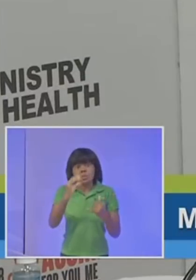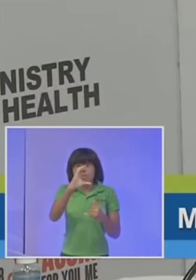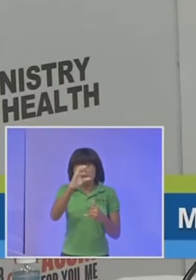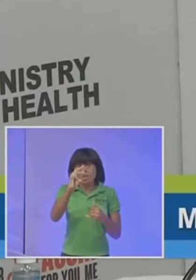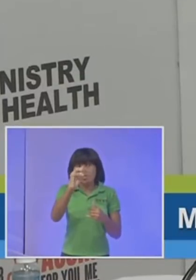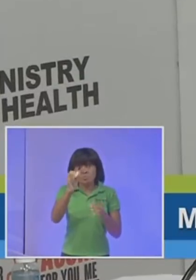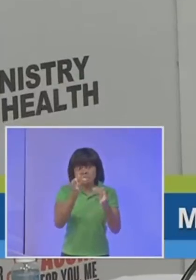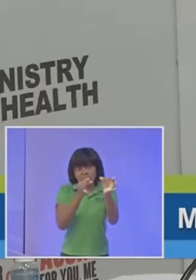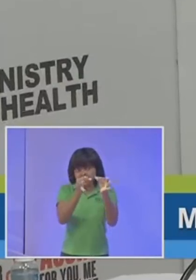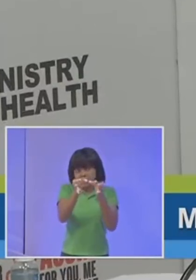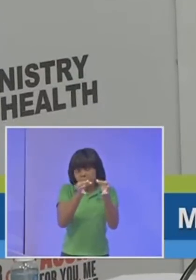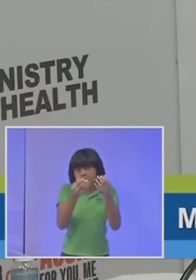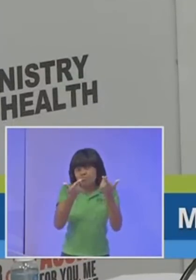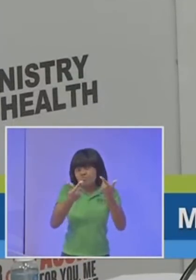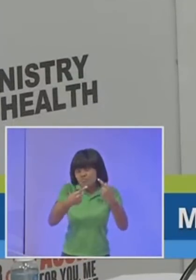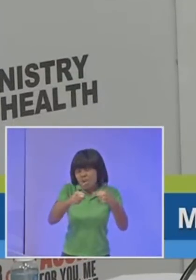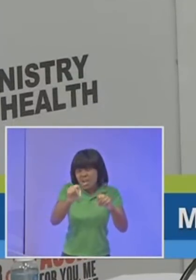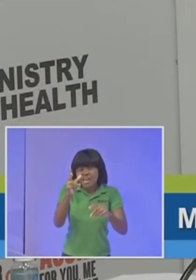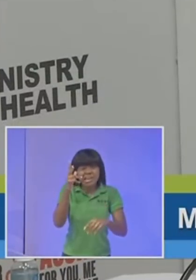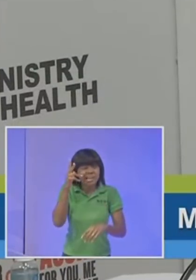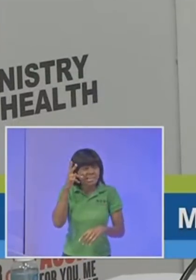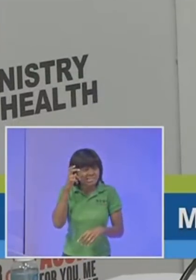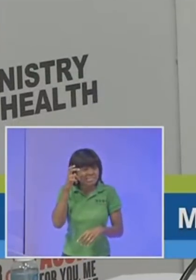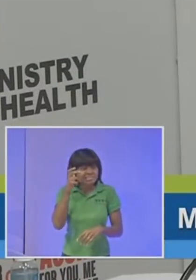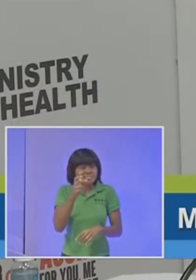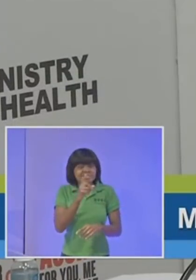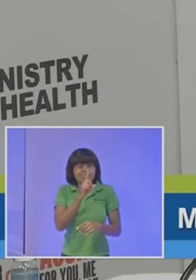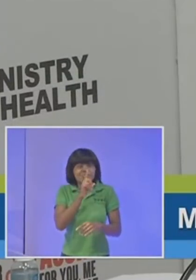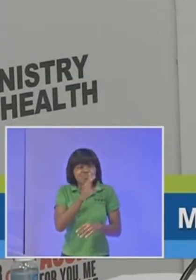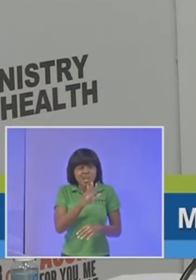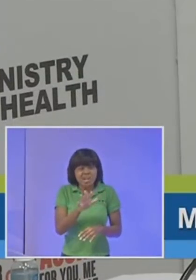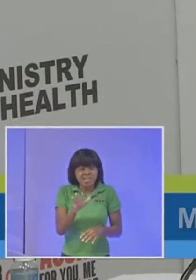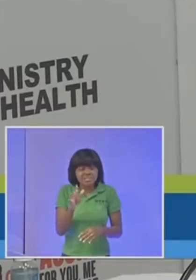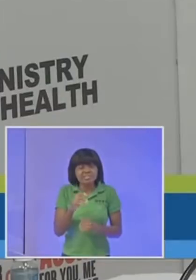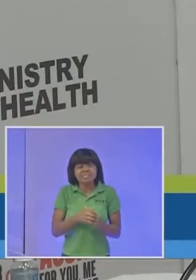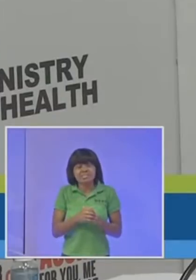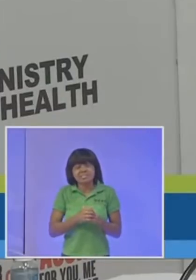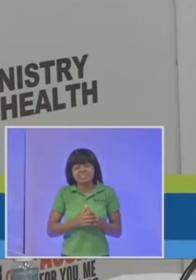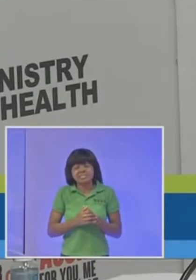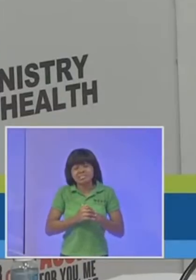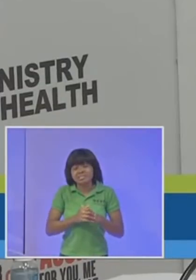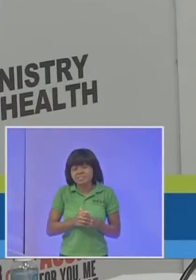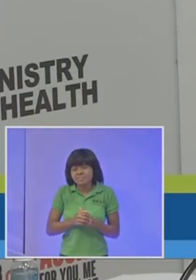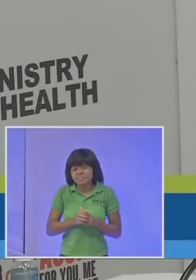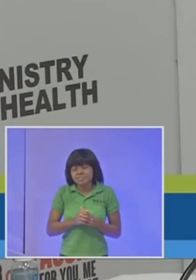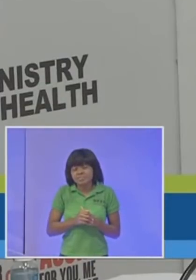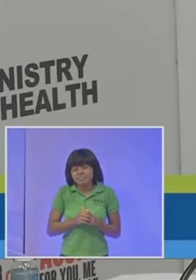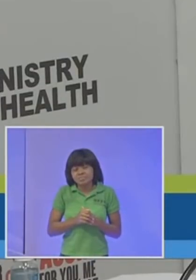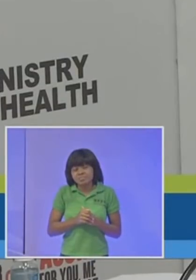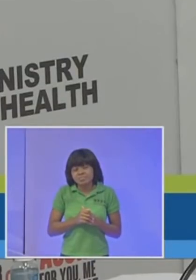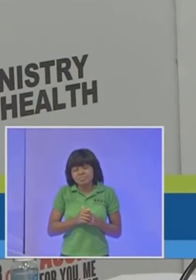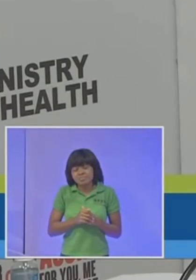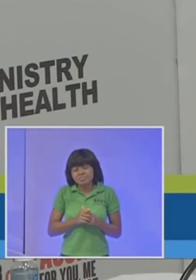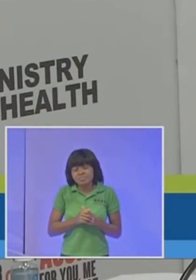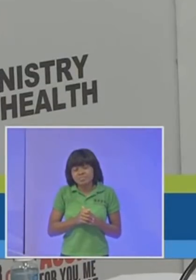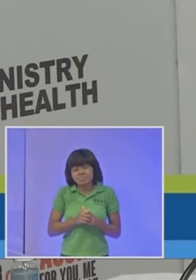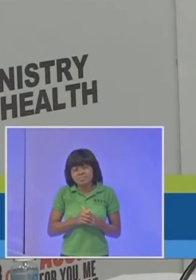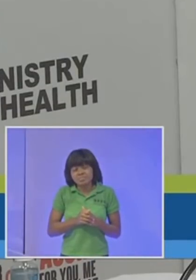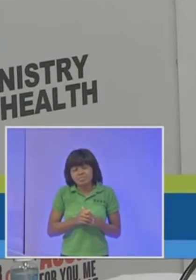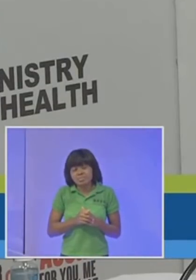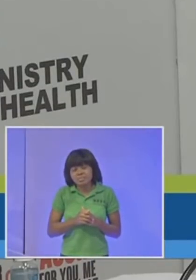distinguished because it's actually checking a very specific portion of the spike protein in most instances, and it's very sensitive and very